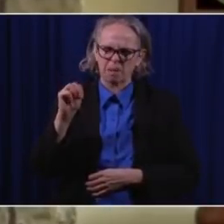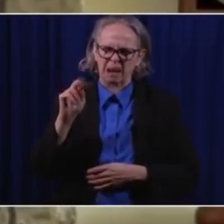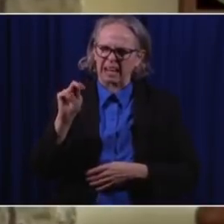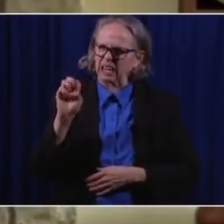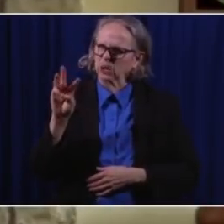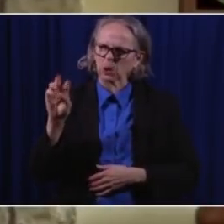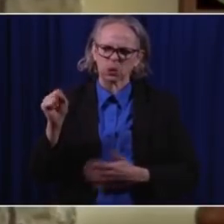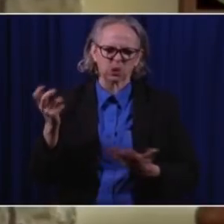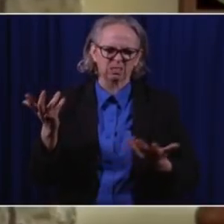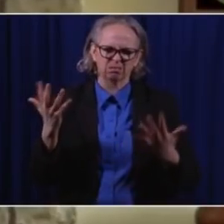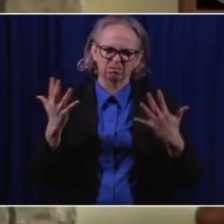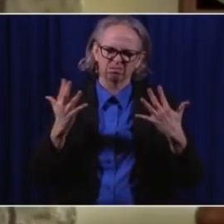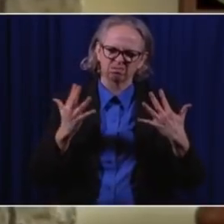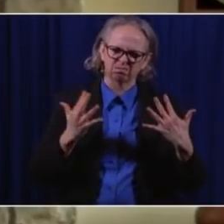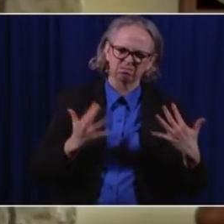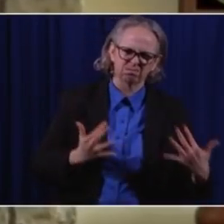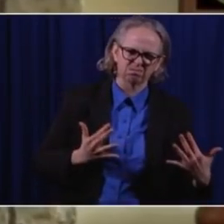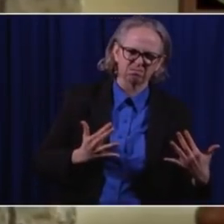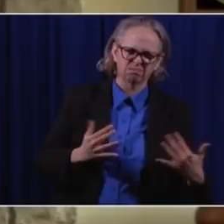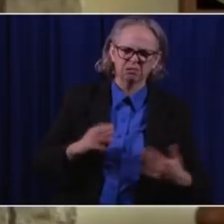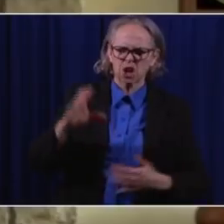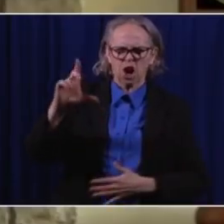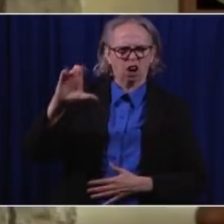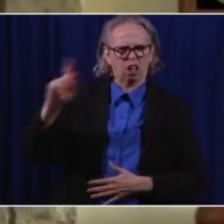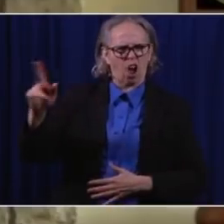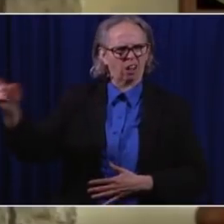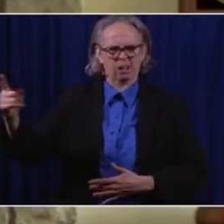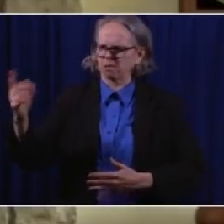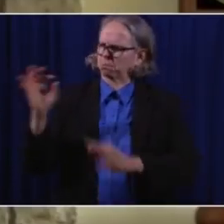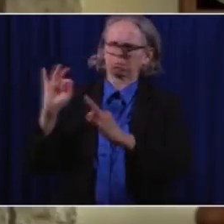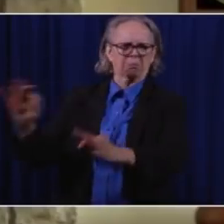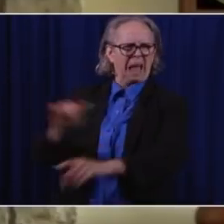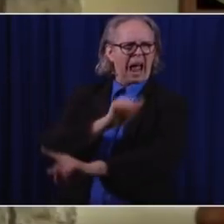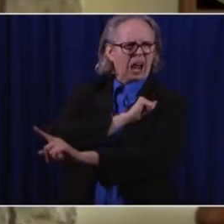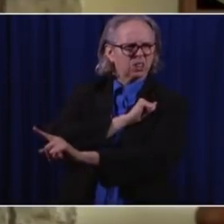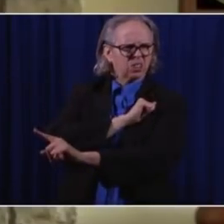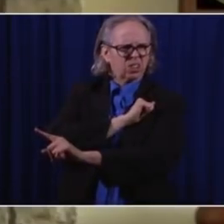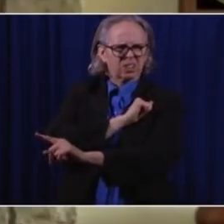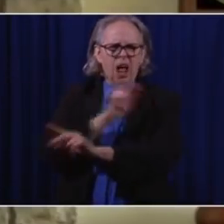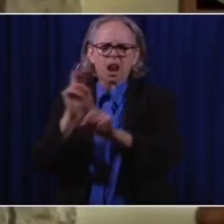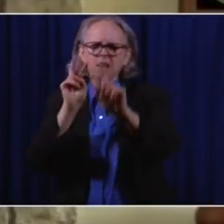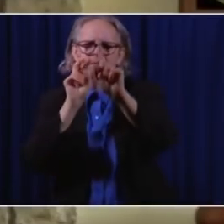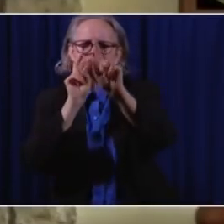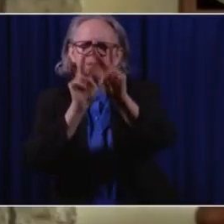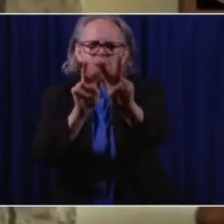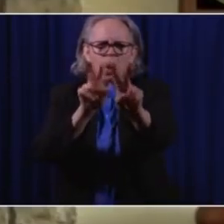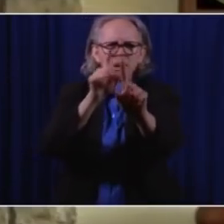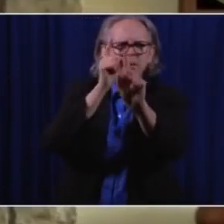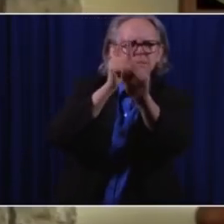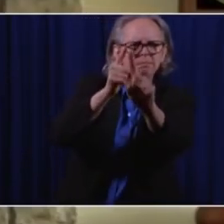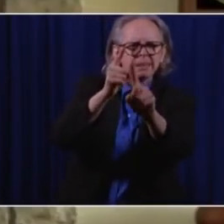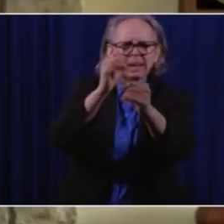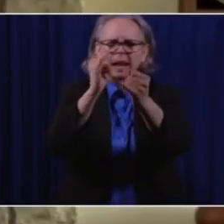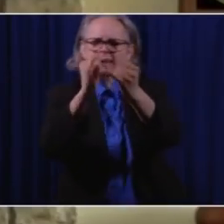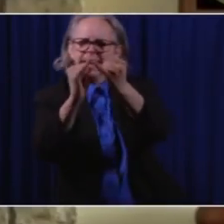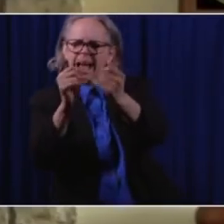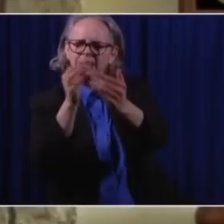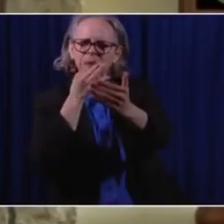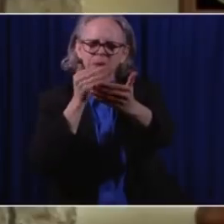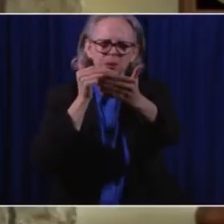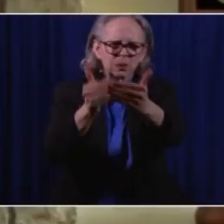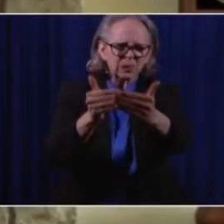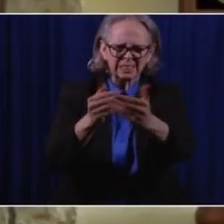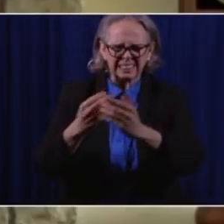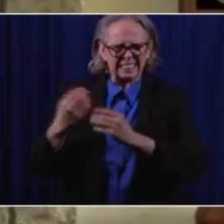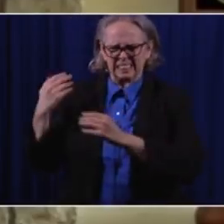tone. Look, the end of this is in sight. We can see the end. Unlike the spring, unlike the summer, we couldn't see the end. We can see the